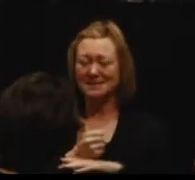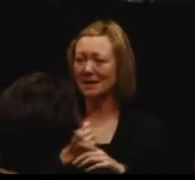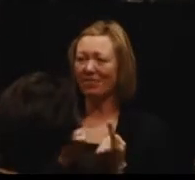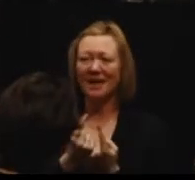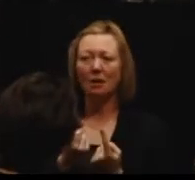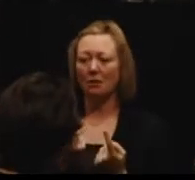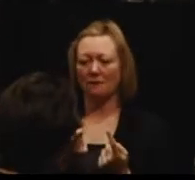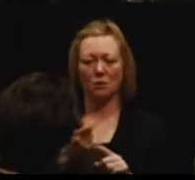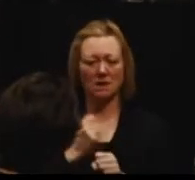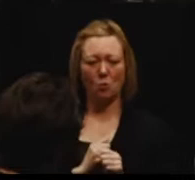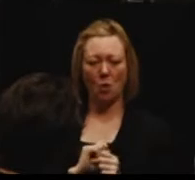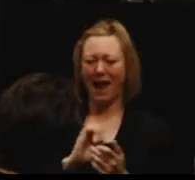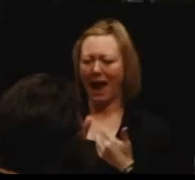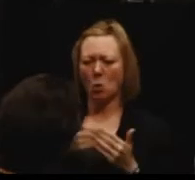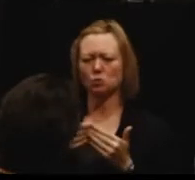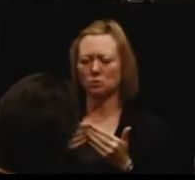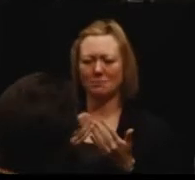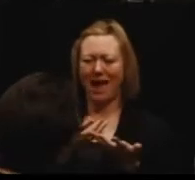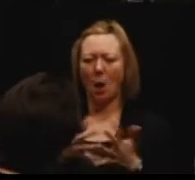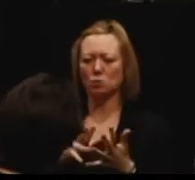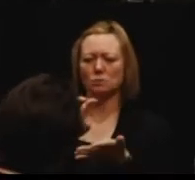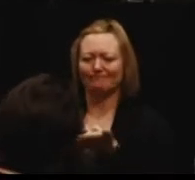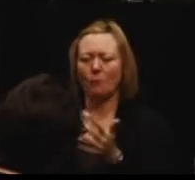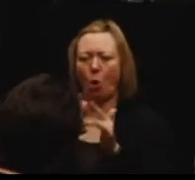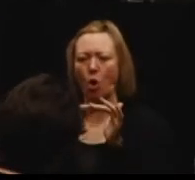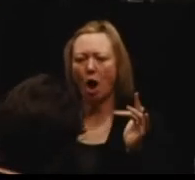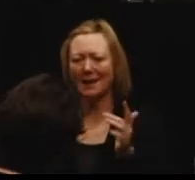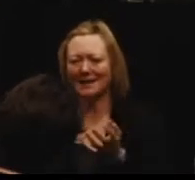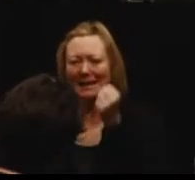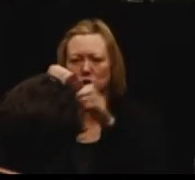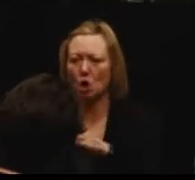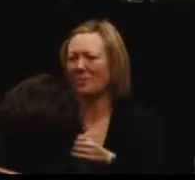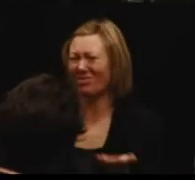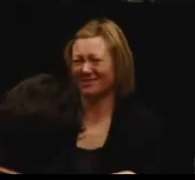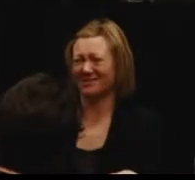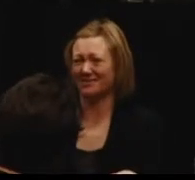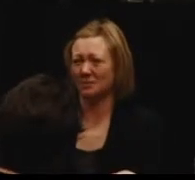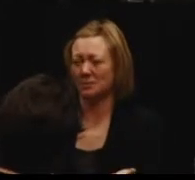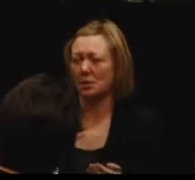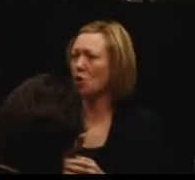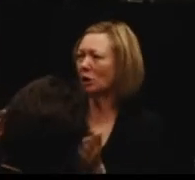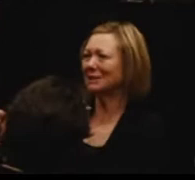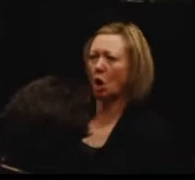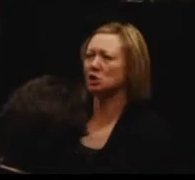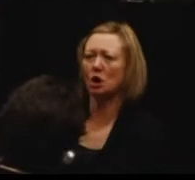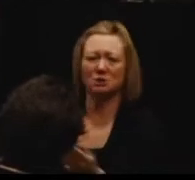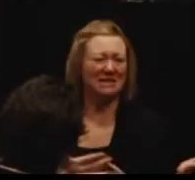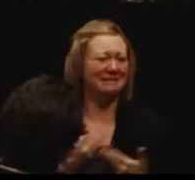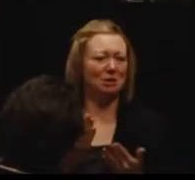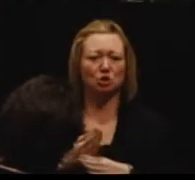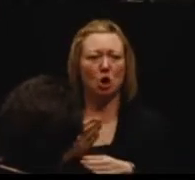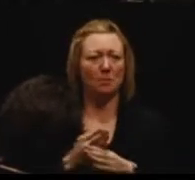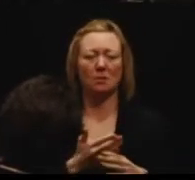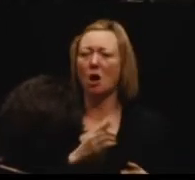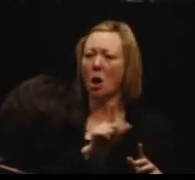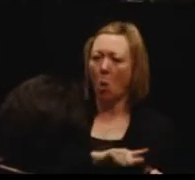and anything to do with technology, but if you're unemployed, you've got the internet, you can go on and search jobs beyond what might be in your local paper or